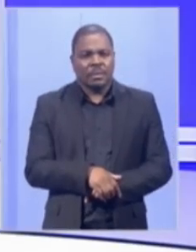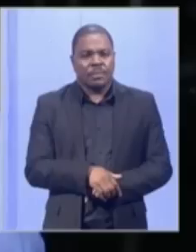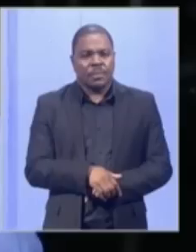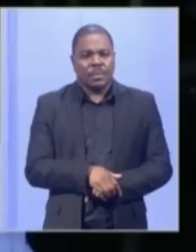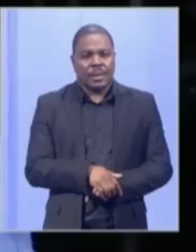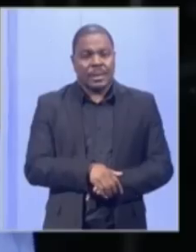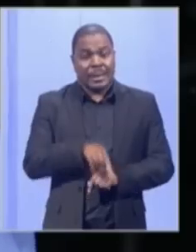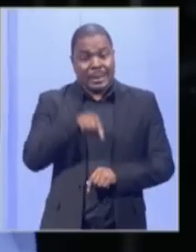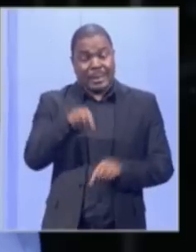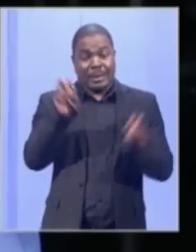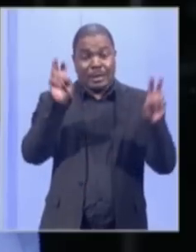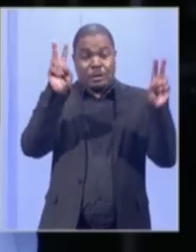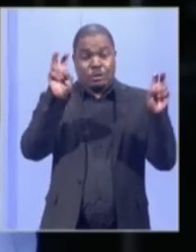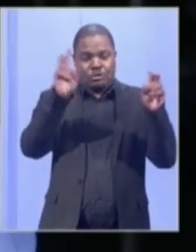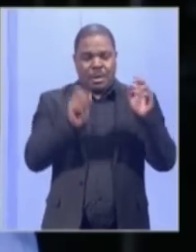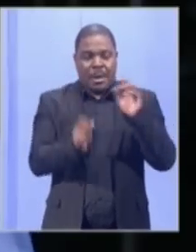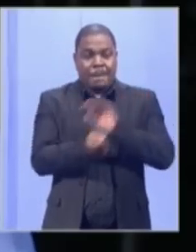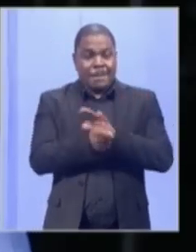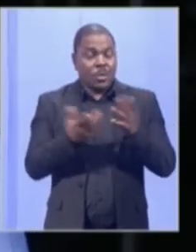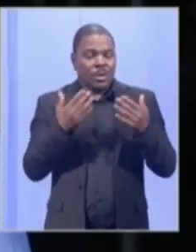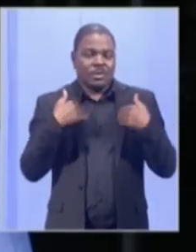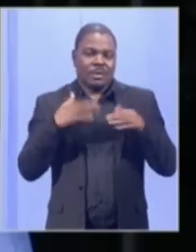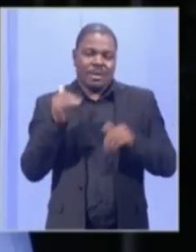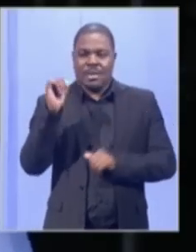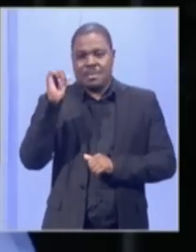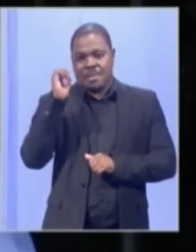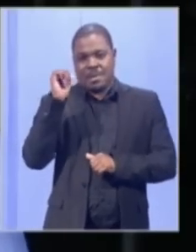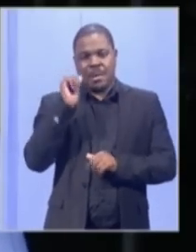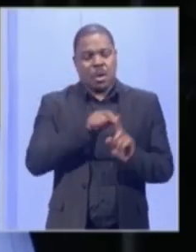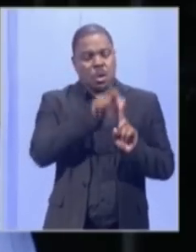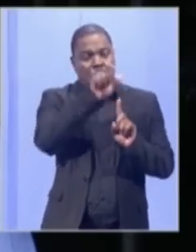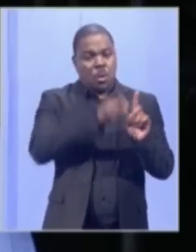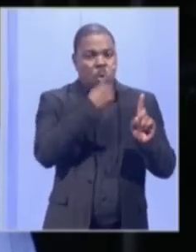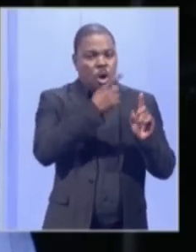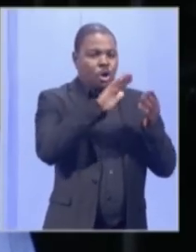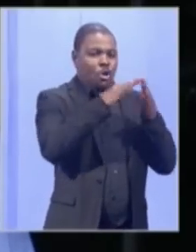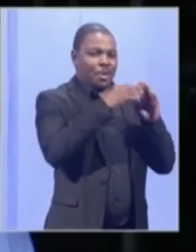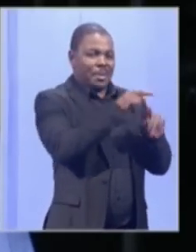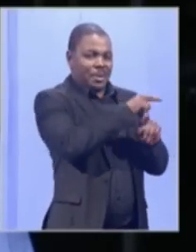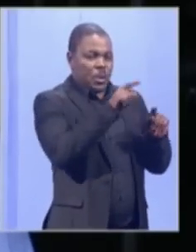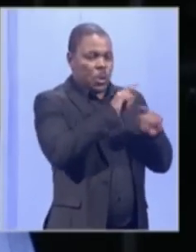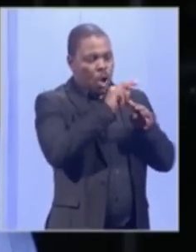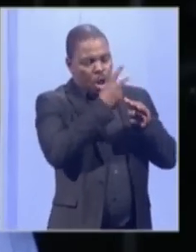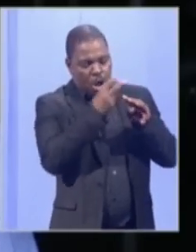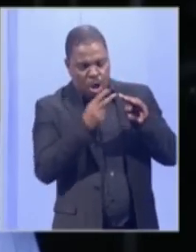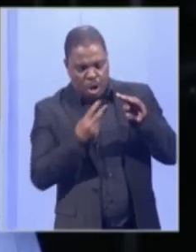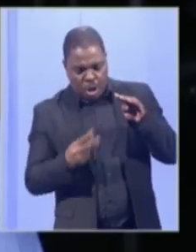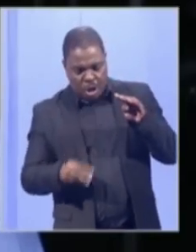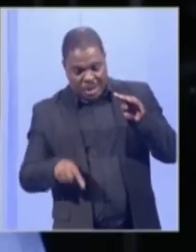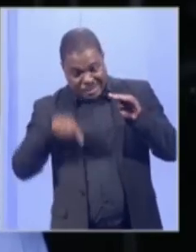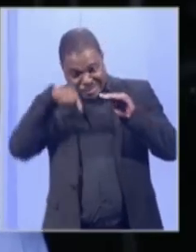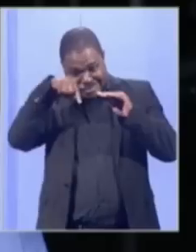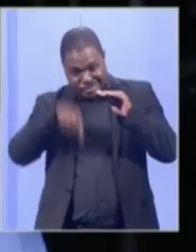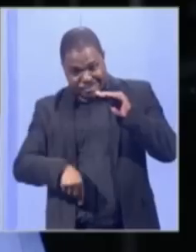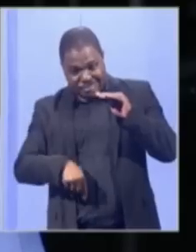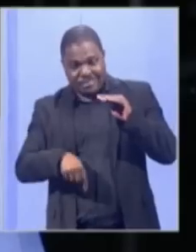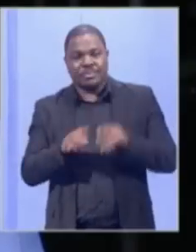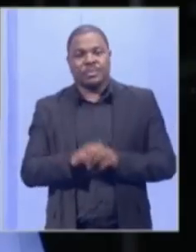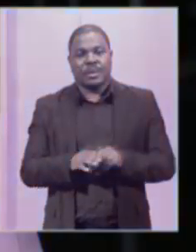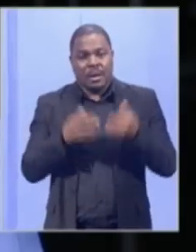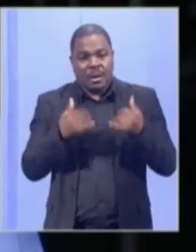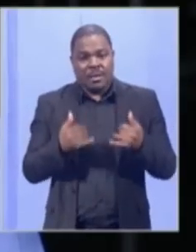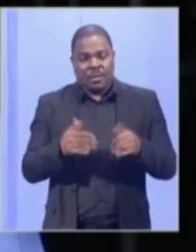Ntlha e simolotse go sa le gale mabane mo ile goreng go ne ga nna le mongwe wa baagi ba ile goreng ba ne ba ka fa tlase ga lefatshe yo ile goreng palo e go buang ka one ga